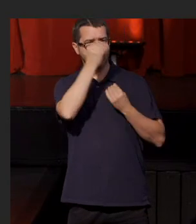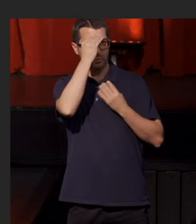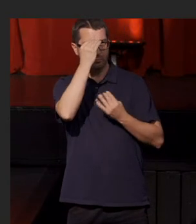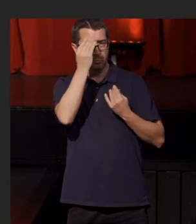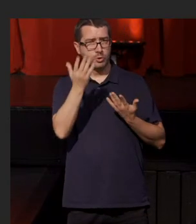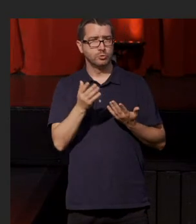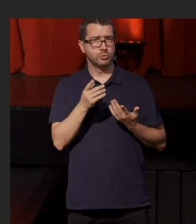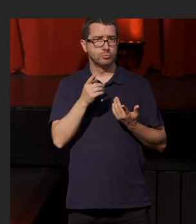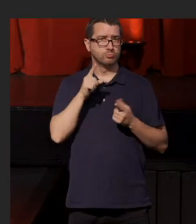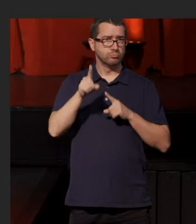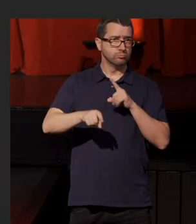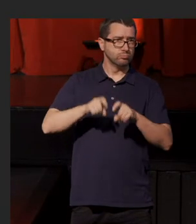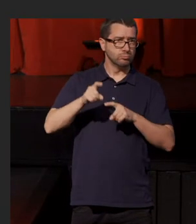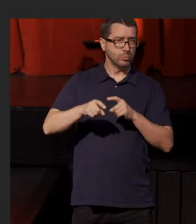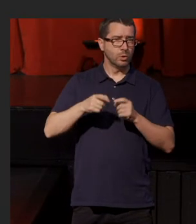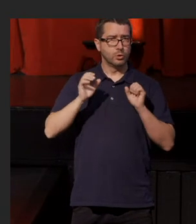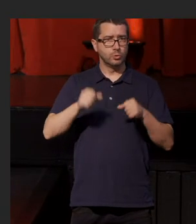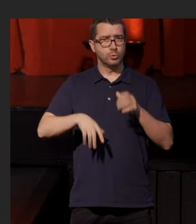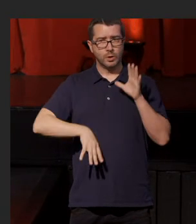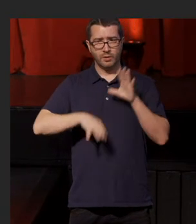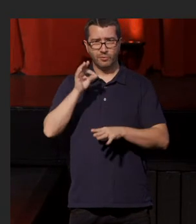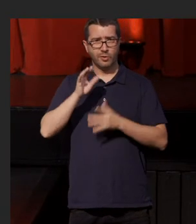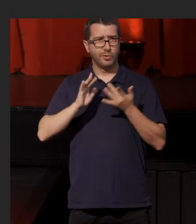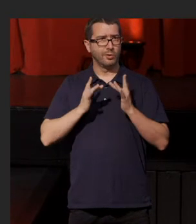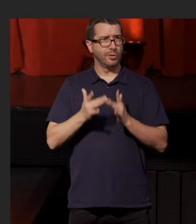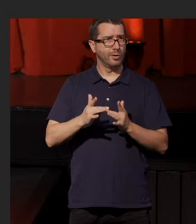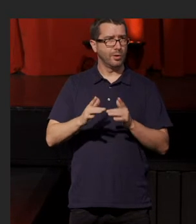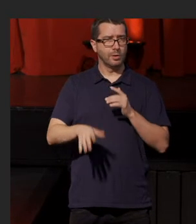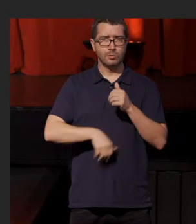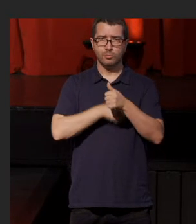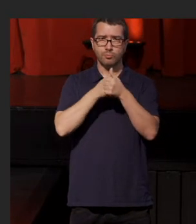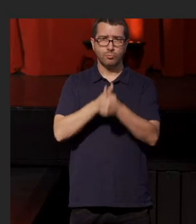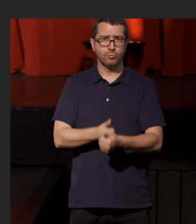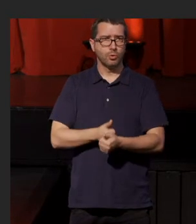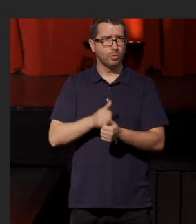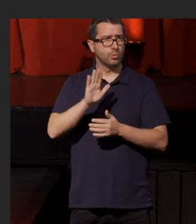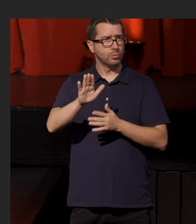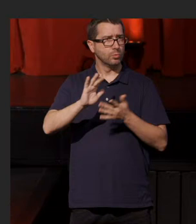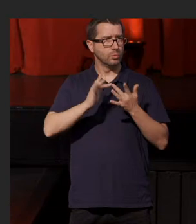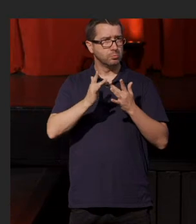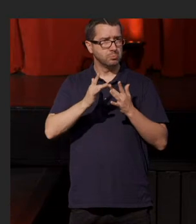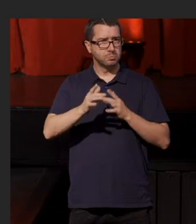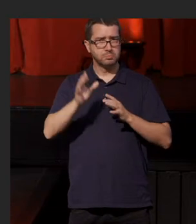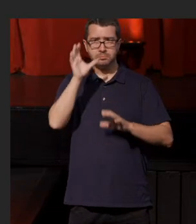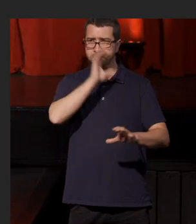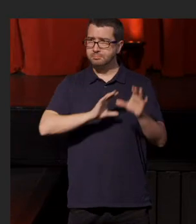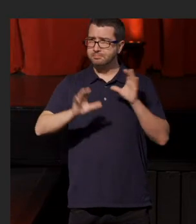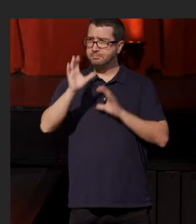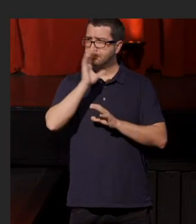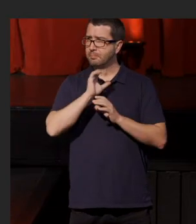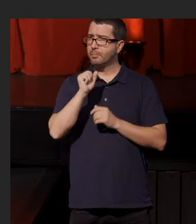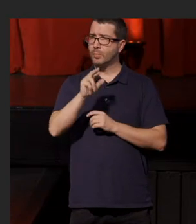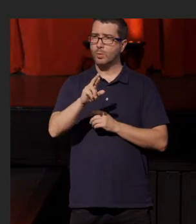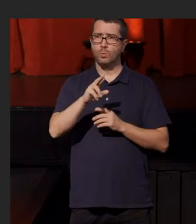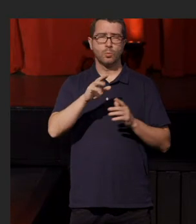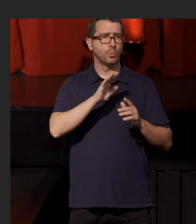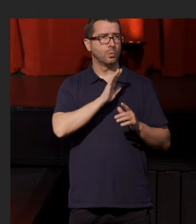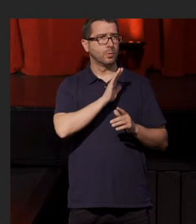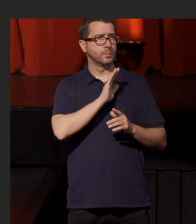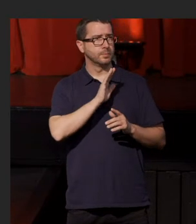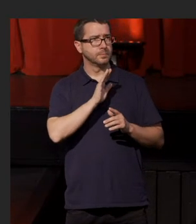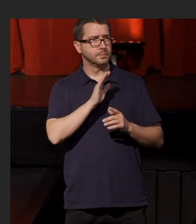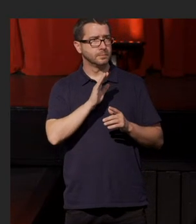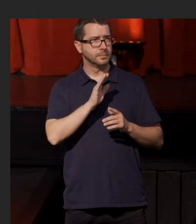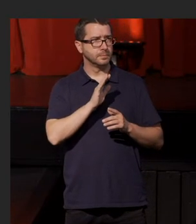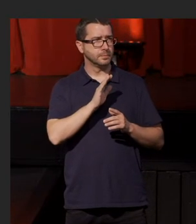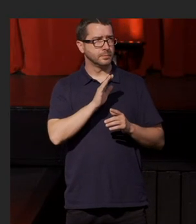you could actually locate in time and space and track down if you did an internet search or a search within the physical confines of the area that they